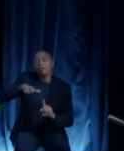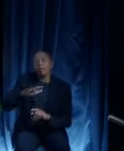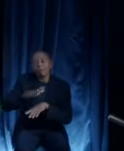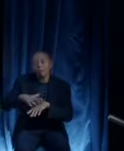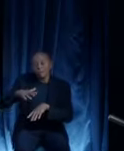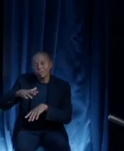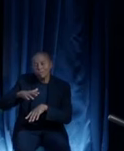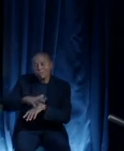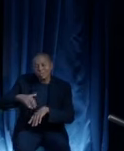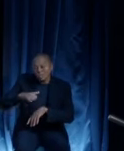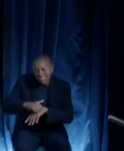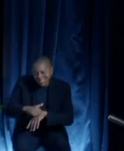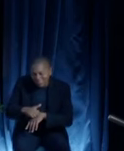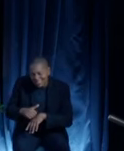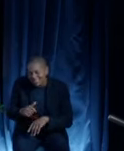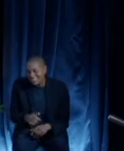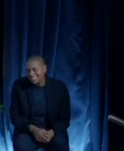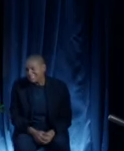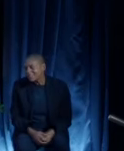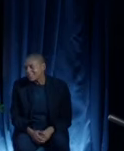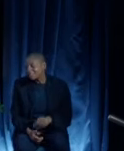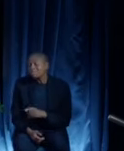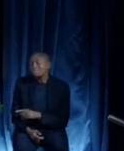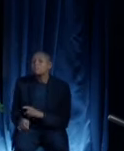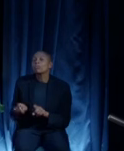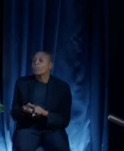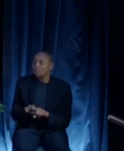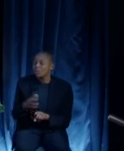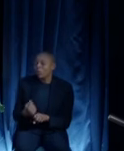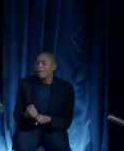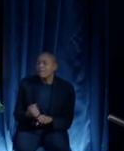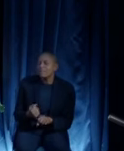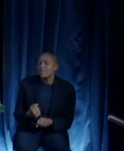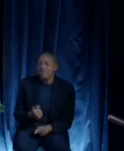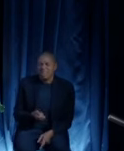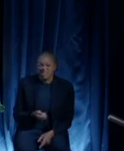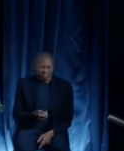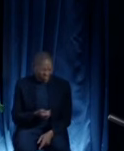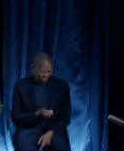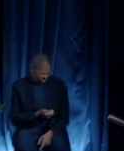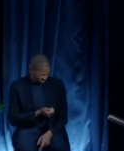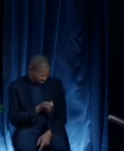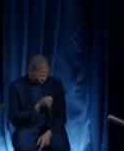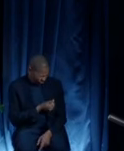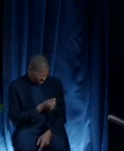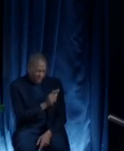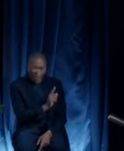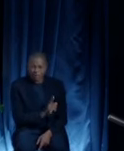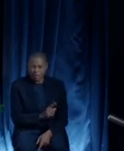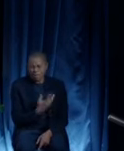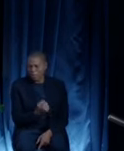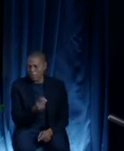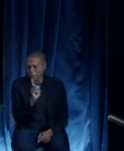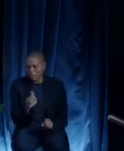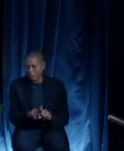it is a fluid thing. Yeah. And then there's in the institutional bit, you've got the sort of hangers-on in the minor jobs. So you've got things like keepers of the king's armadillo or something. Yes. And